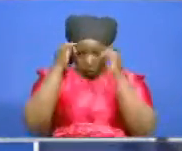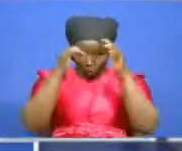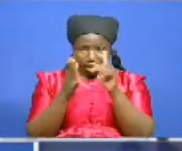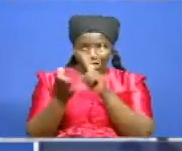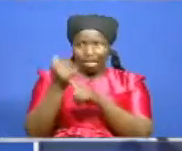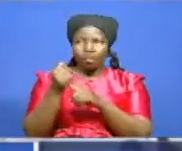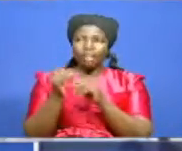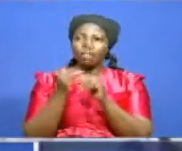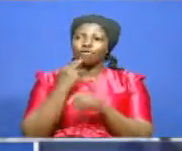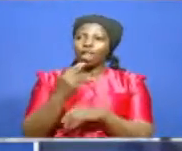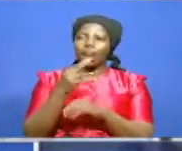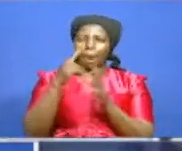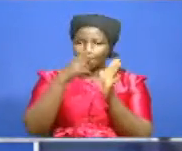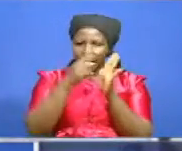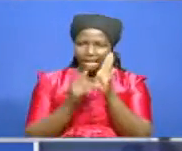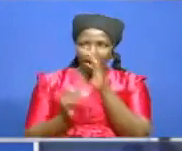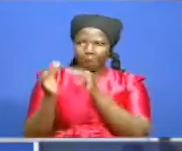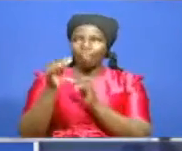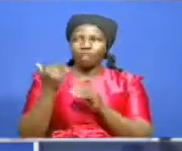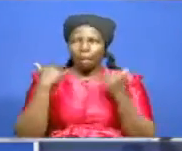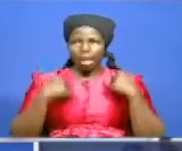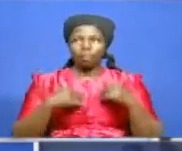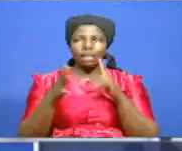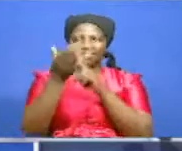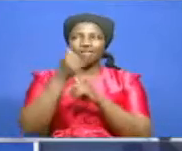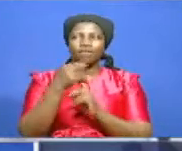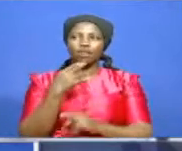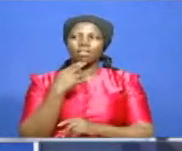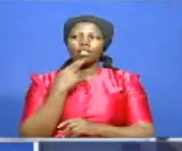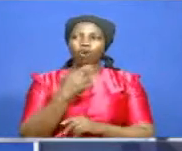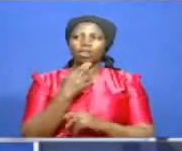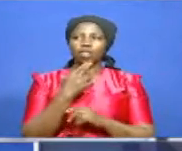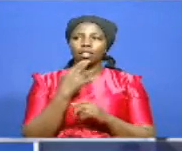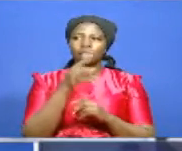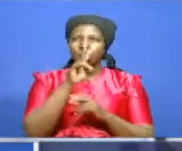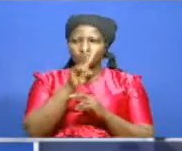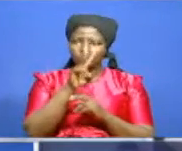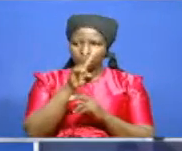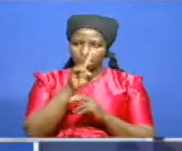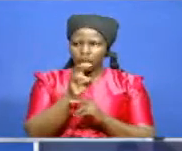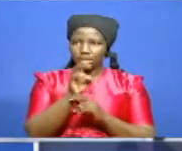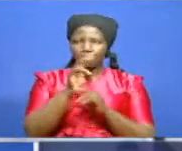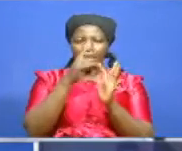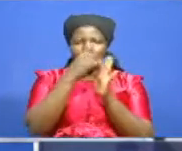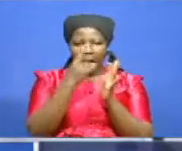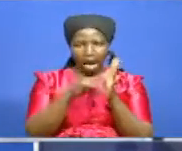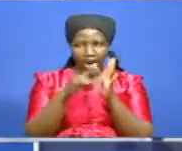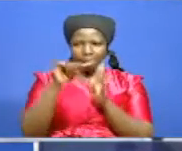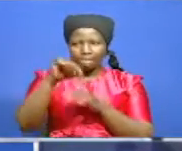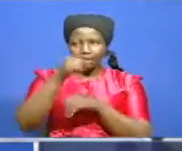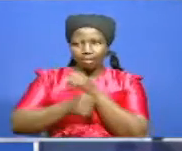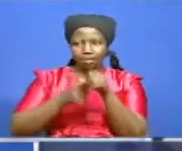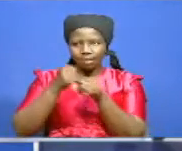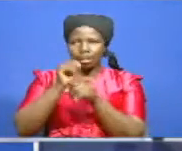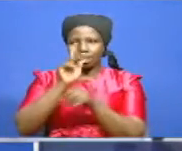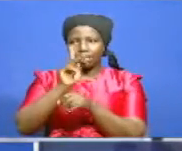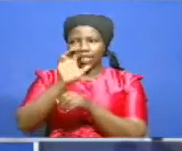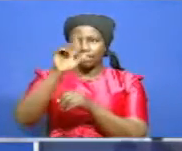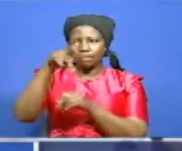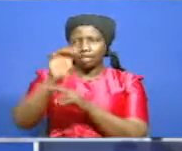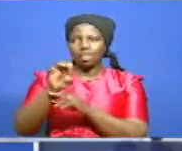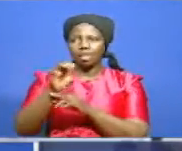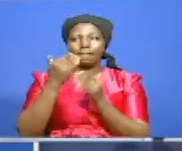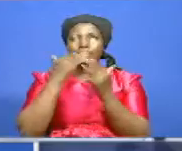scored 421 in this year's KCP, and I am thankful to God for keeping us this